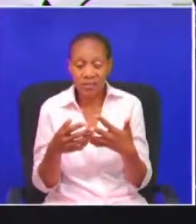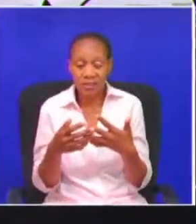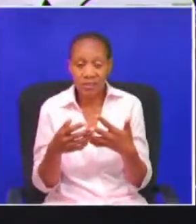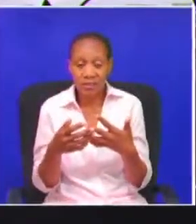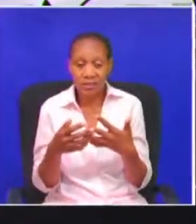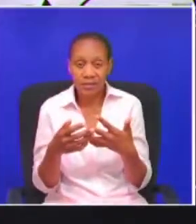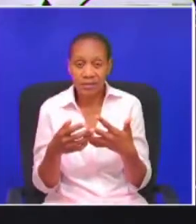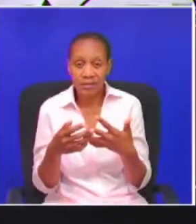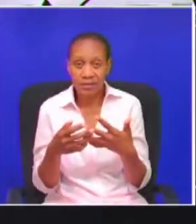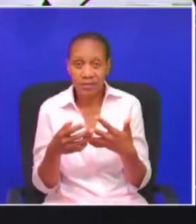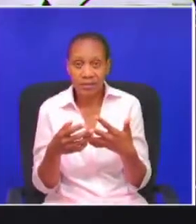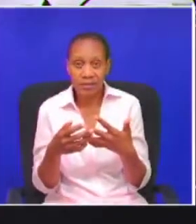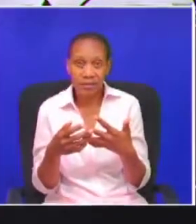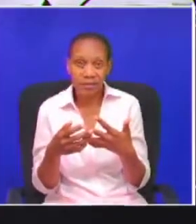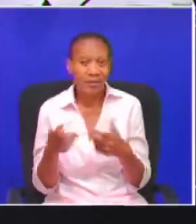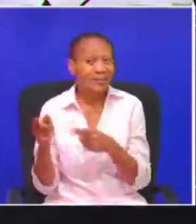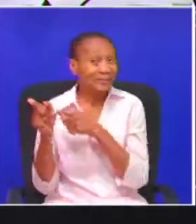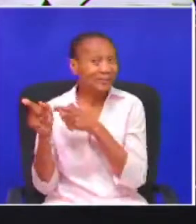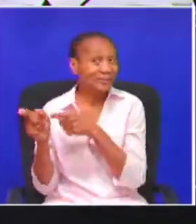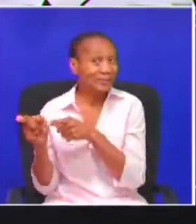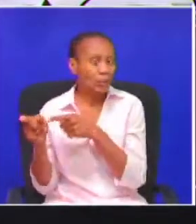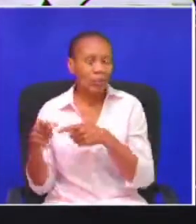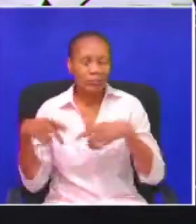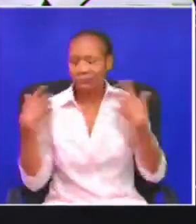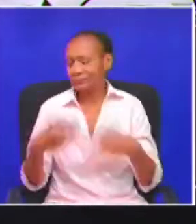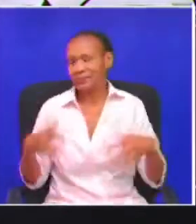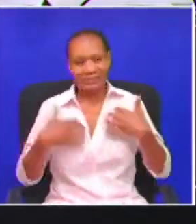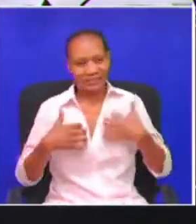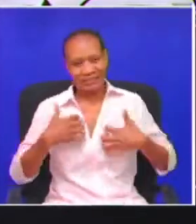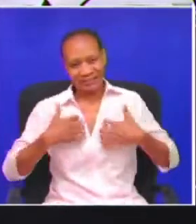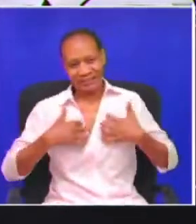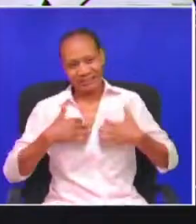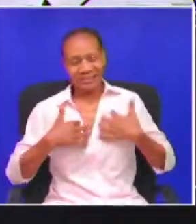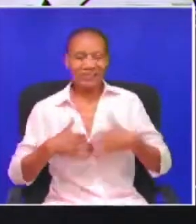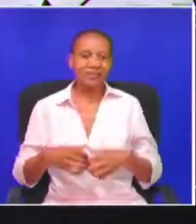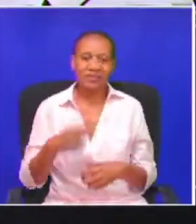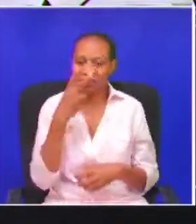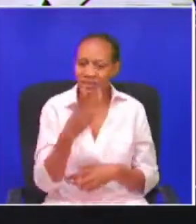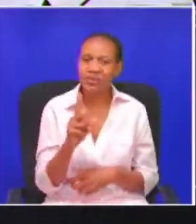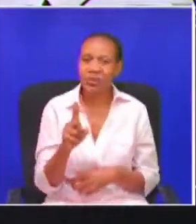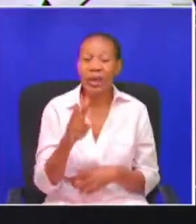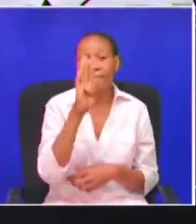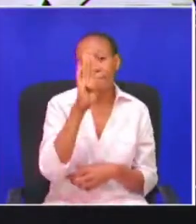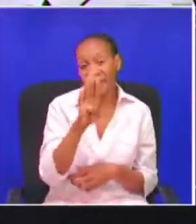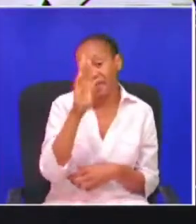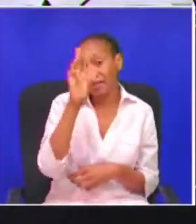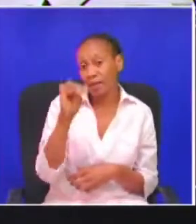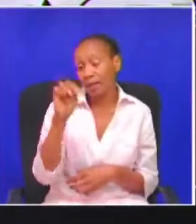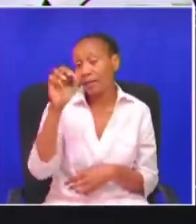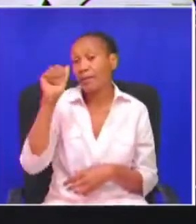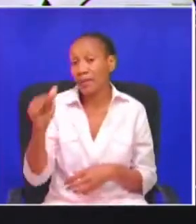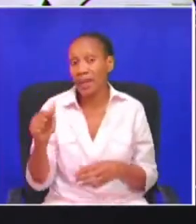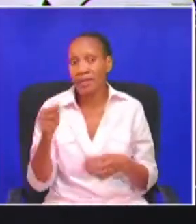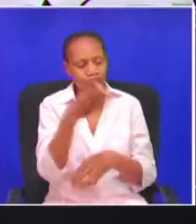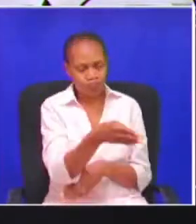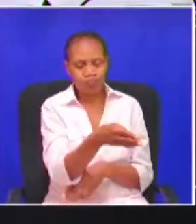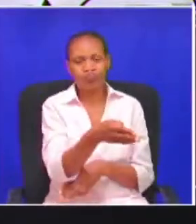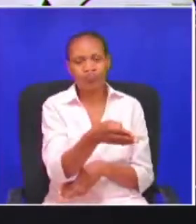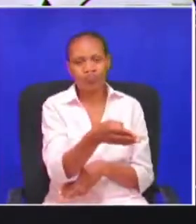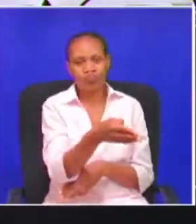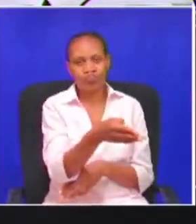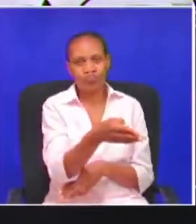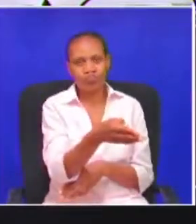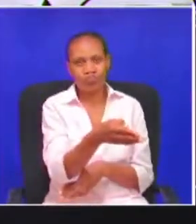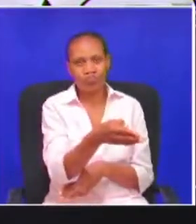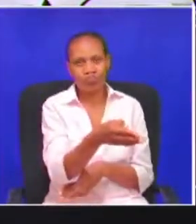Affairs, he was overjoyed to find that the BMA is in place and